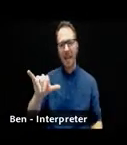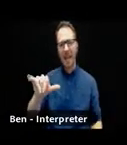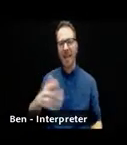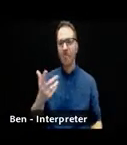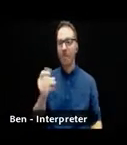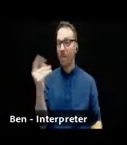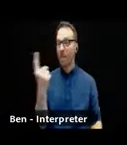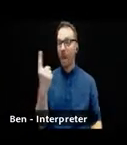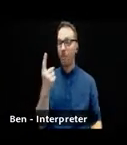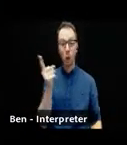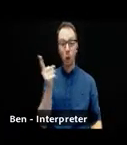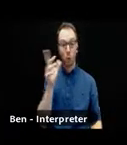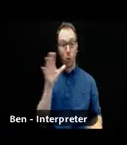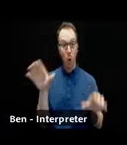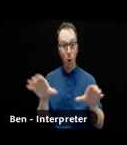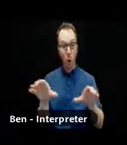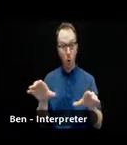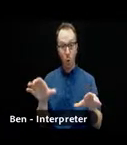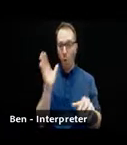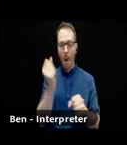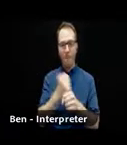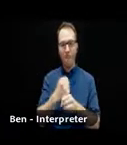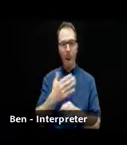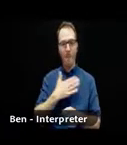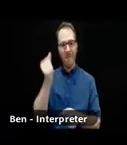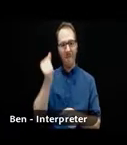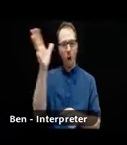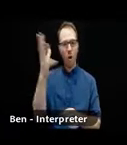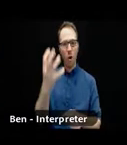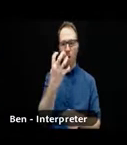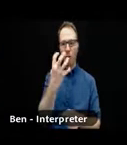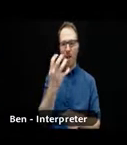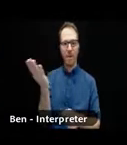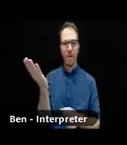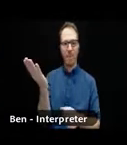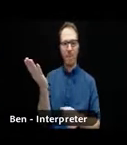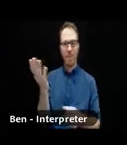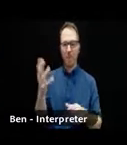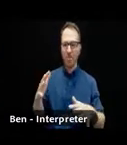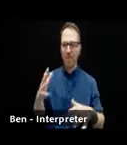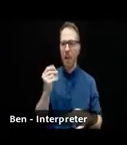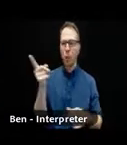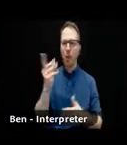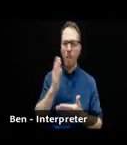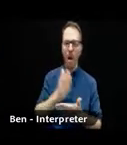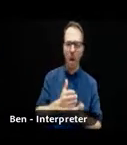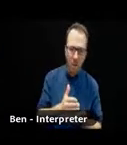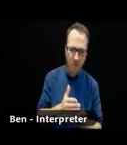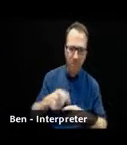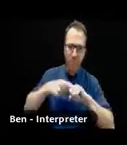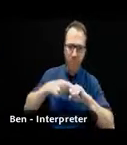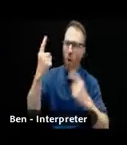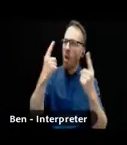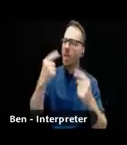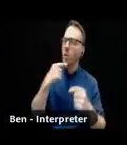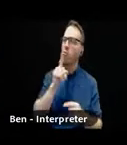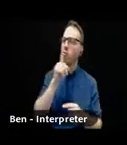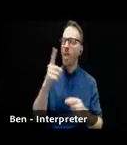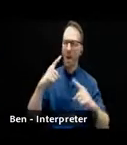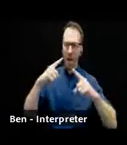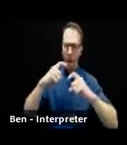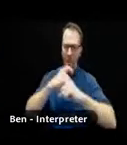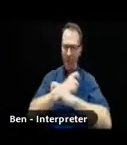something she was going to do was make my father angry. And then she paused, you know, she's really thoughtful, and she said, it's really complicated, isn't